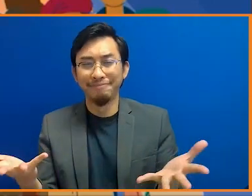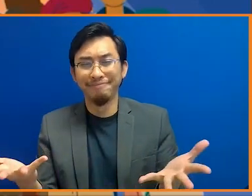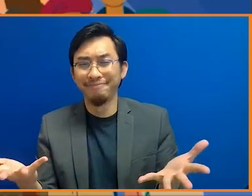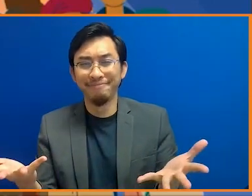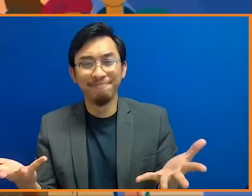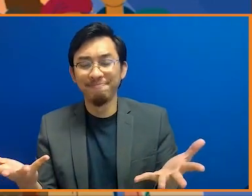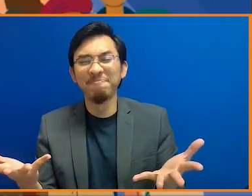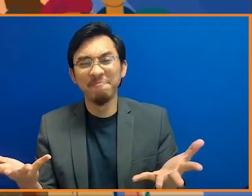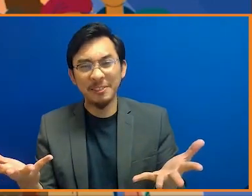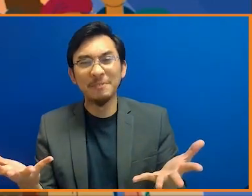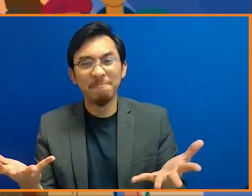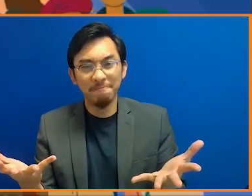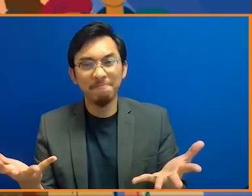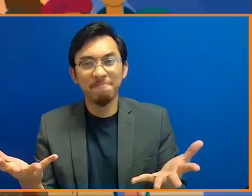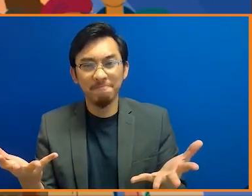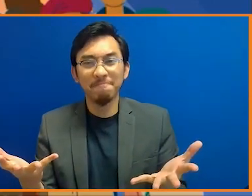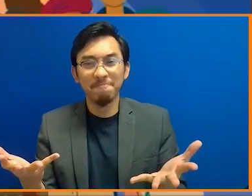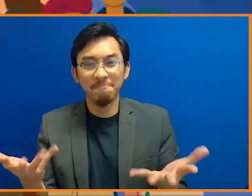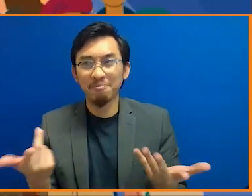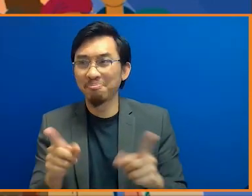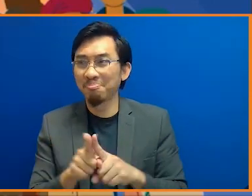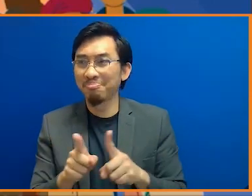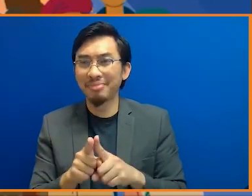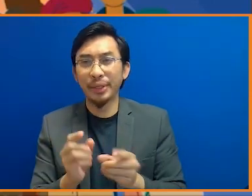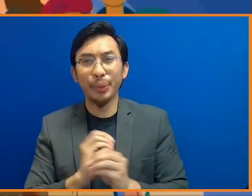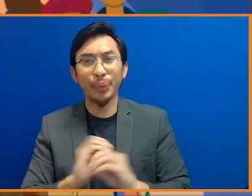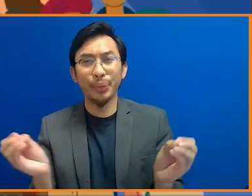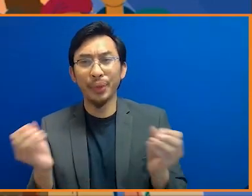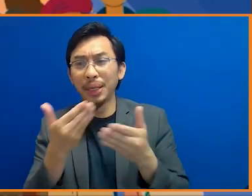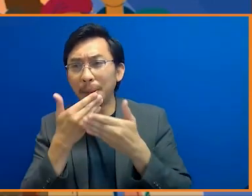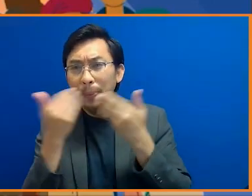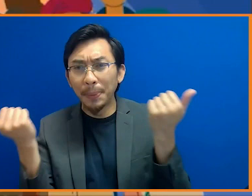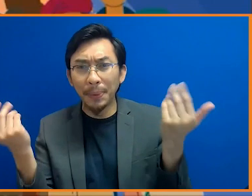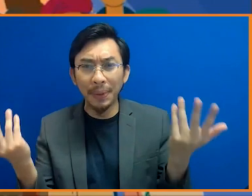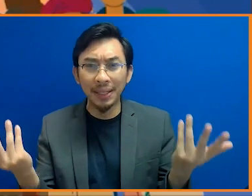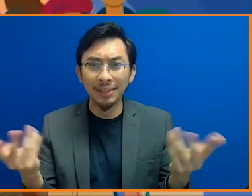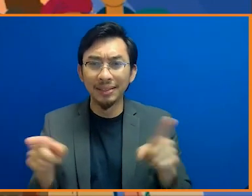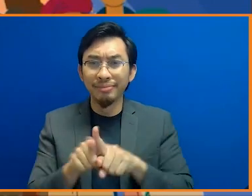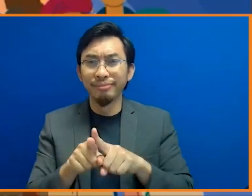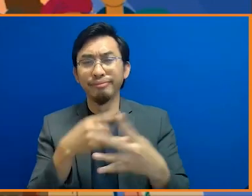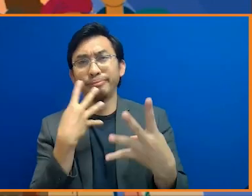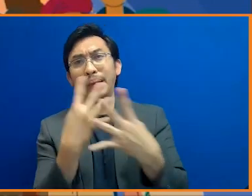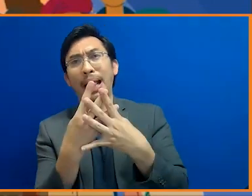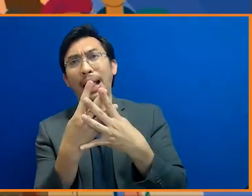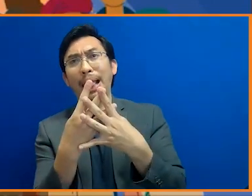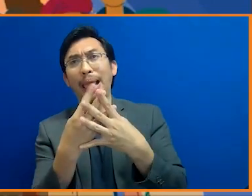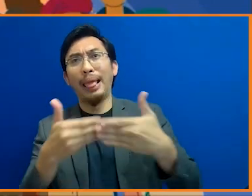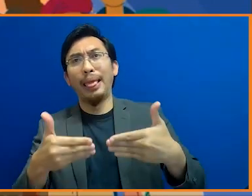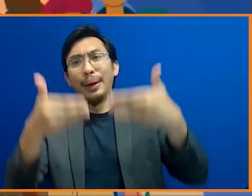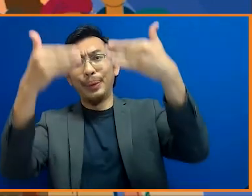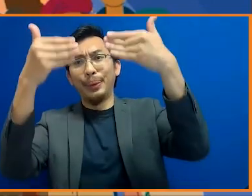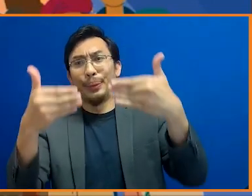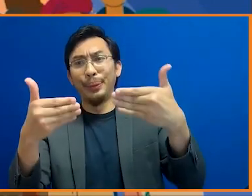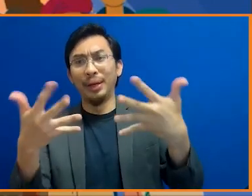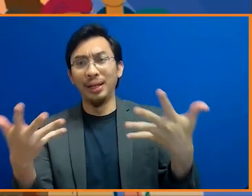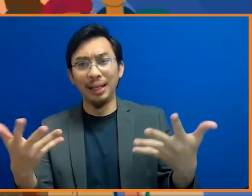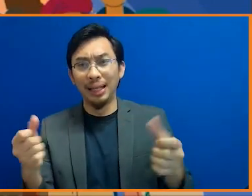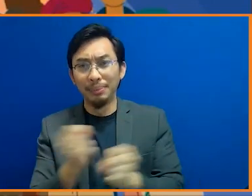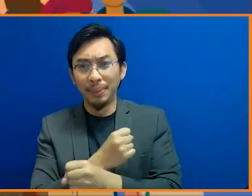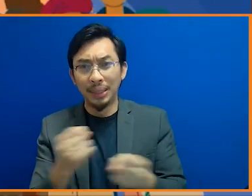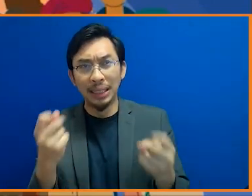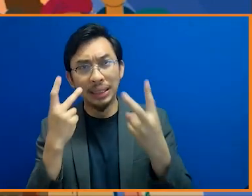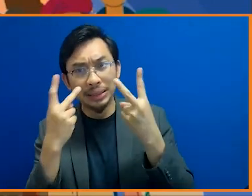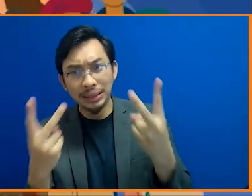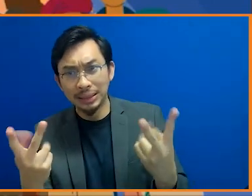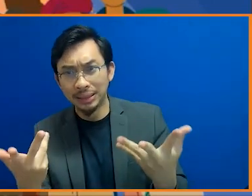go to the sea, you just see a wall, a giant sea wall, nothing else. It's like being in a prison.